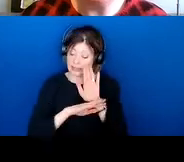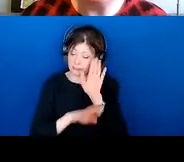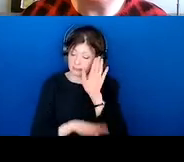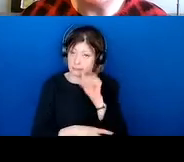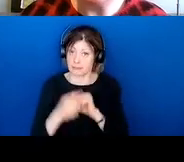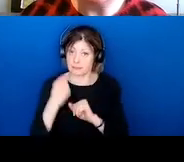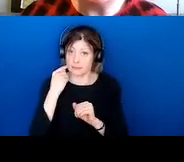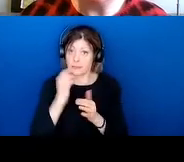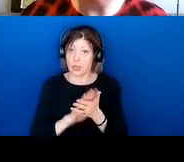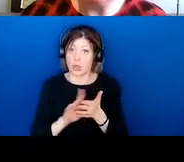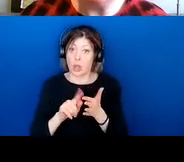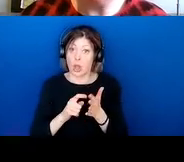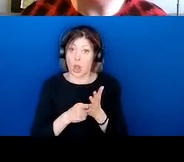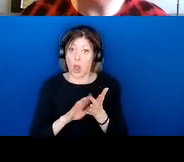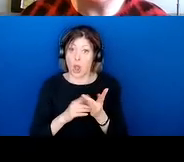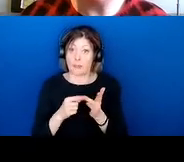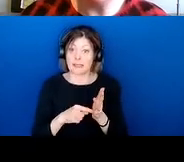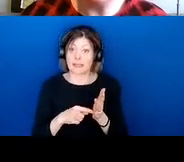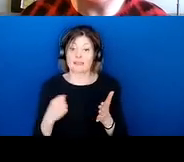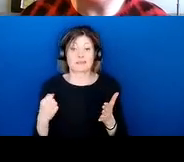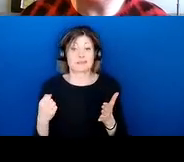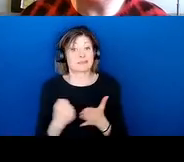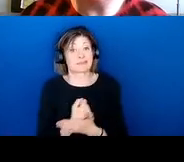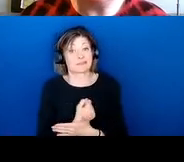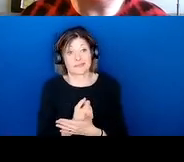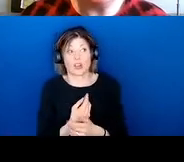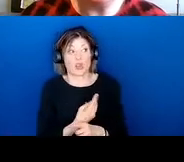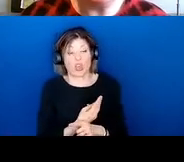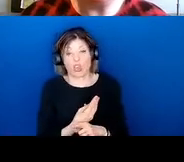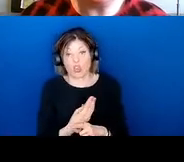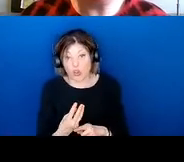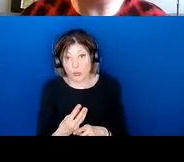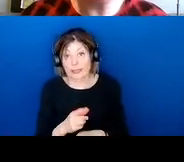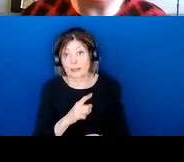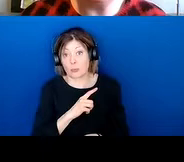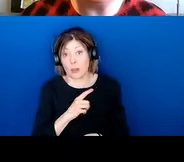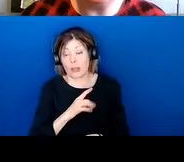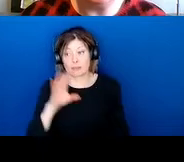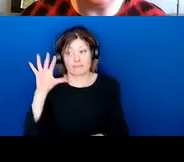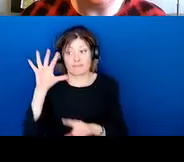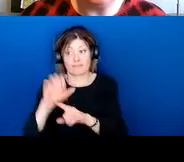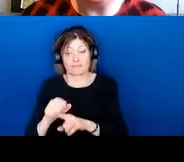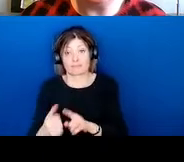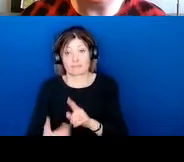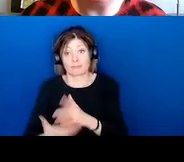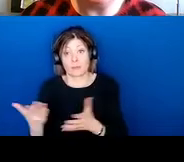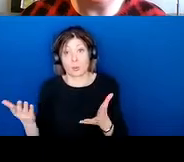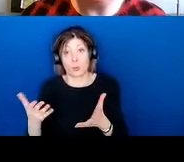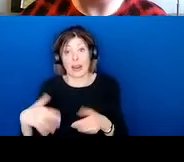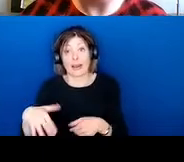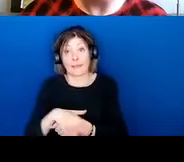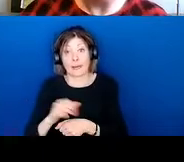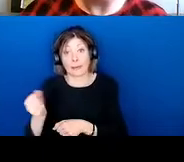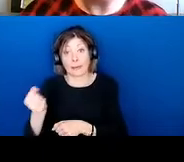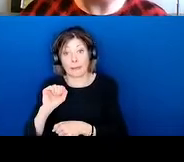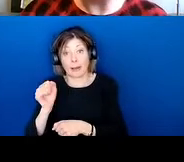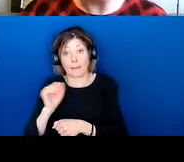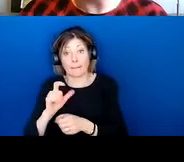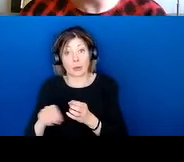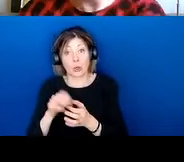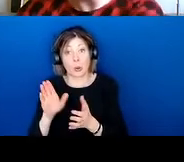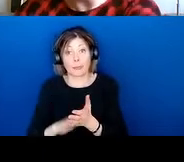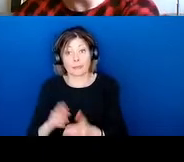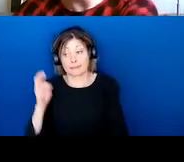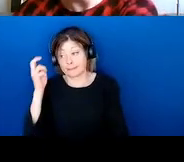But he only lasted 3 weeks before being found drunk at a local pub and